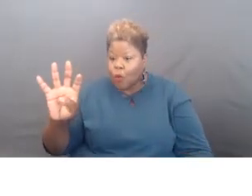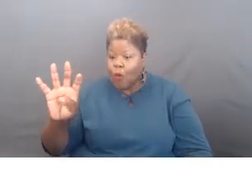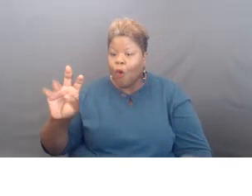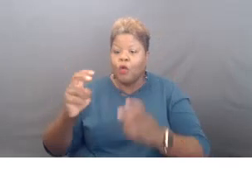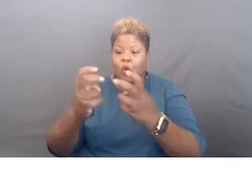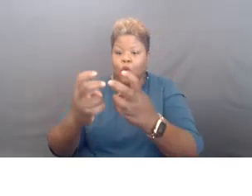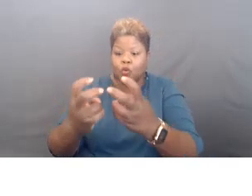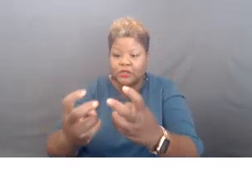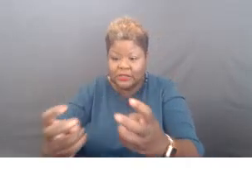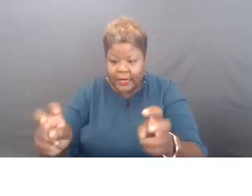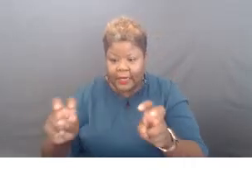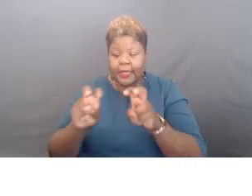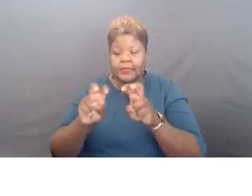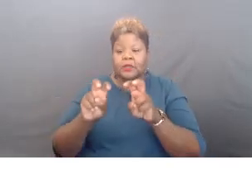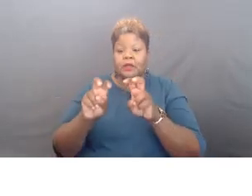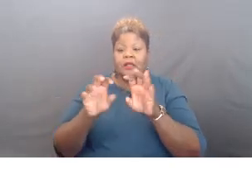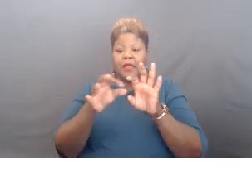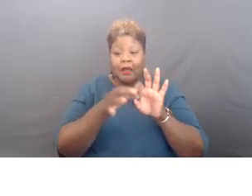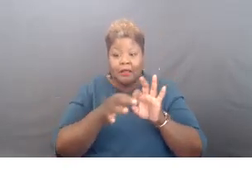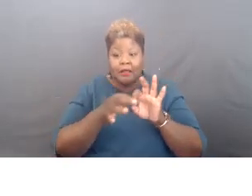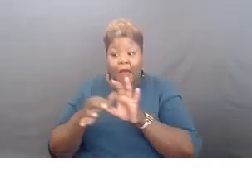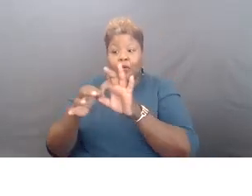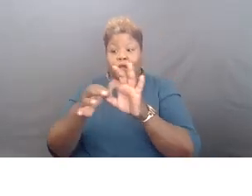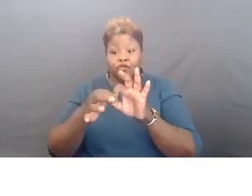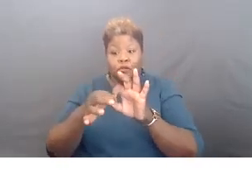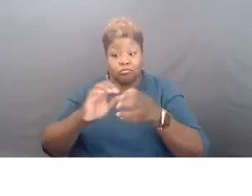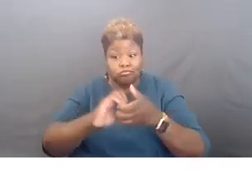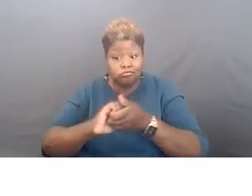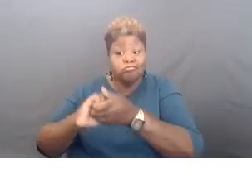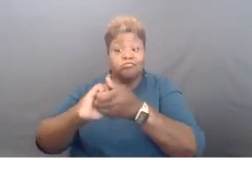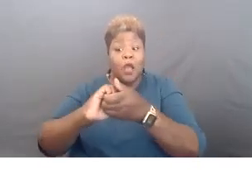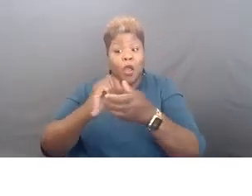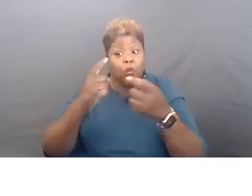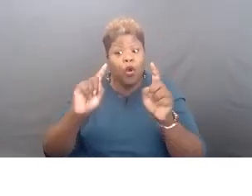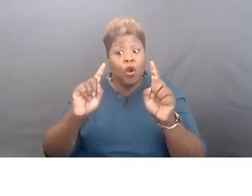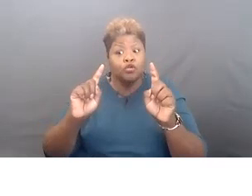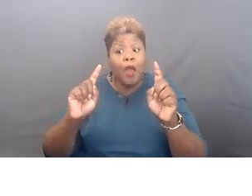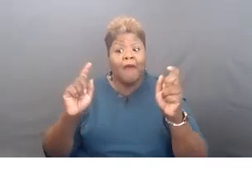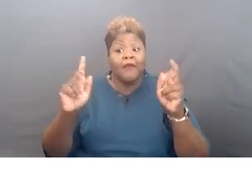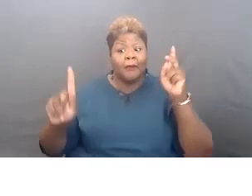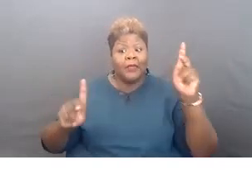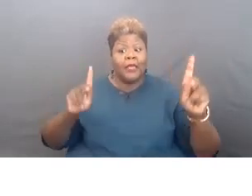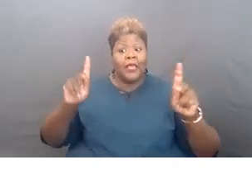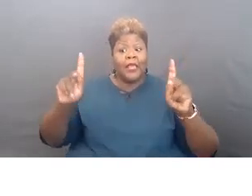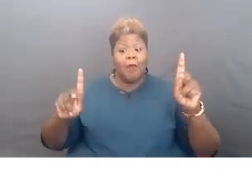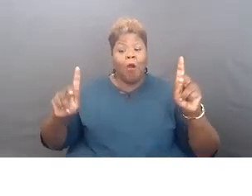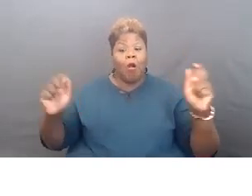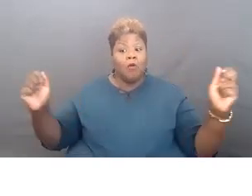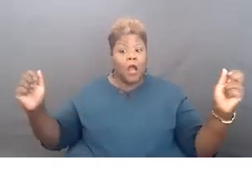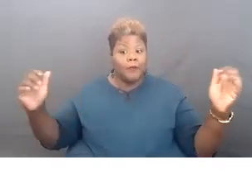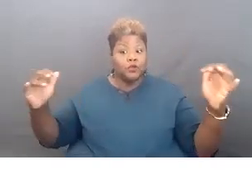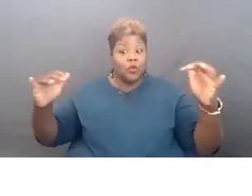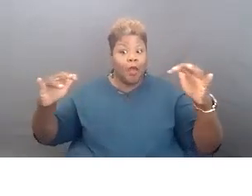sit-ins, the collaboration works. And when you have groups of people coming together